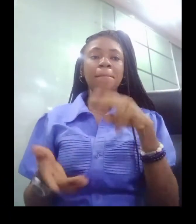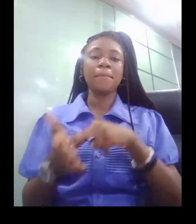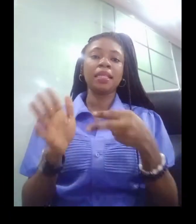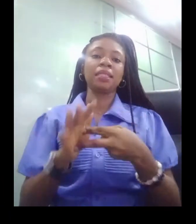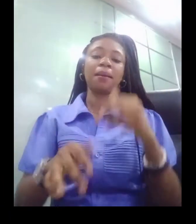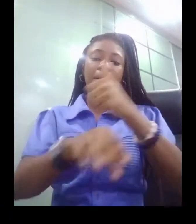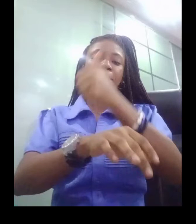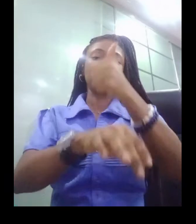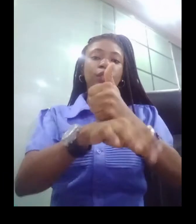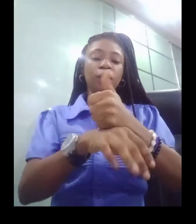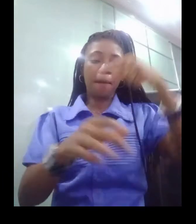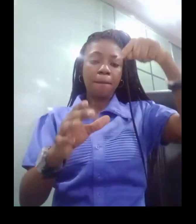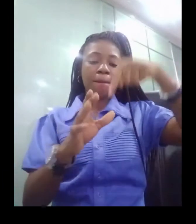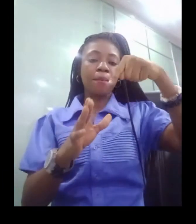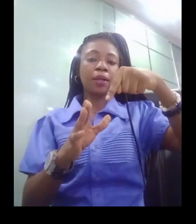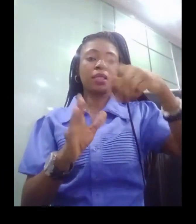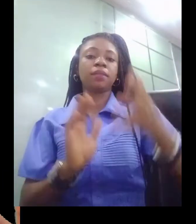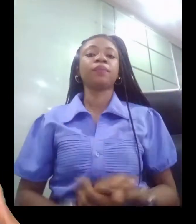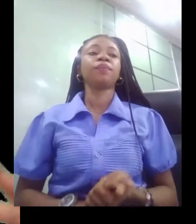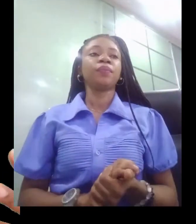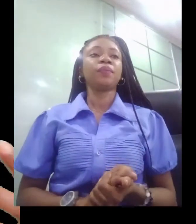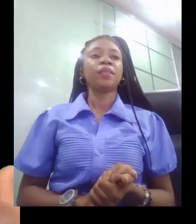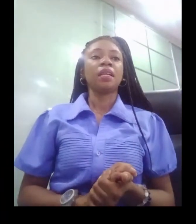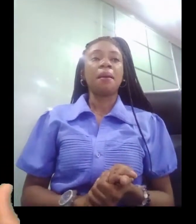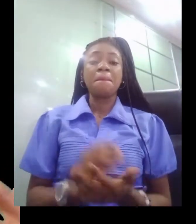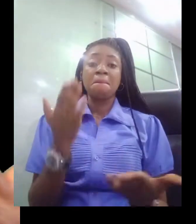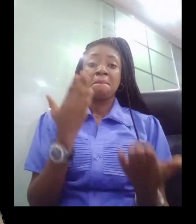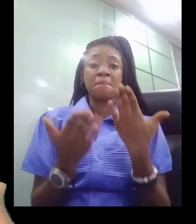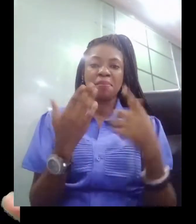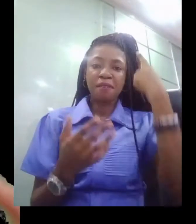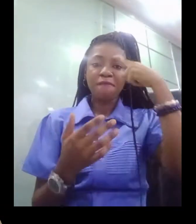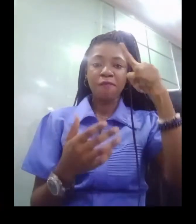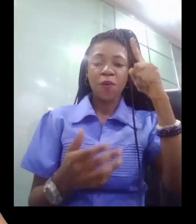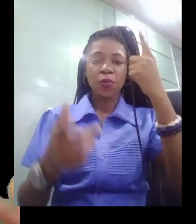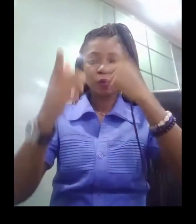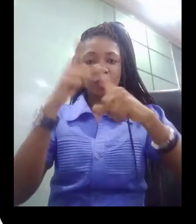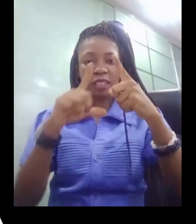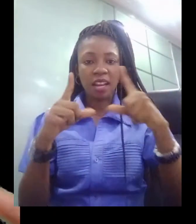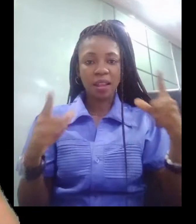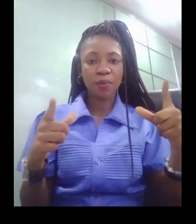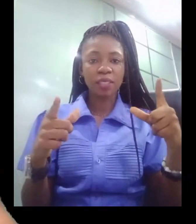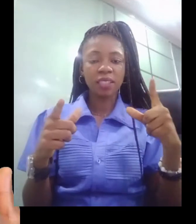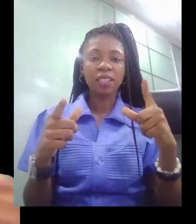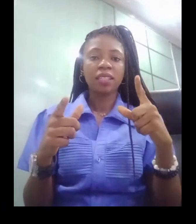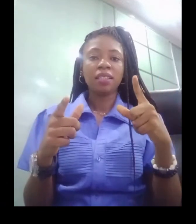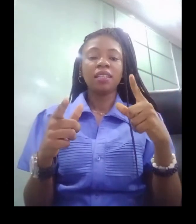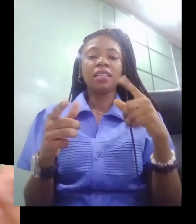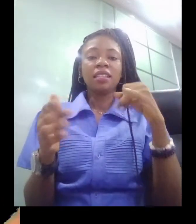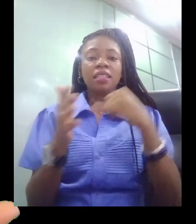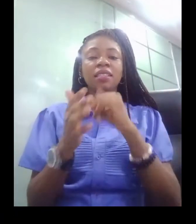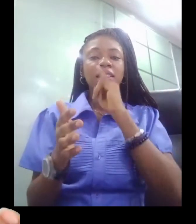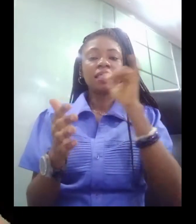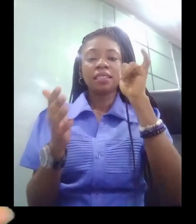a particular point. It could be for sign language, it is that point, it is